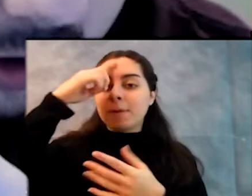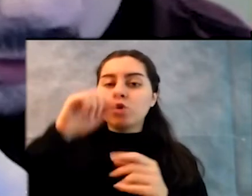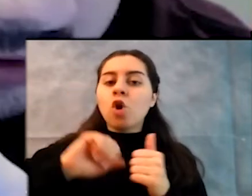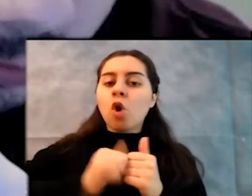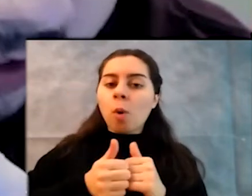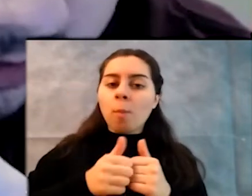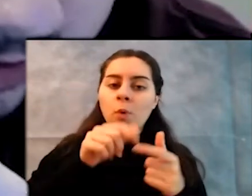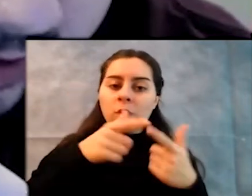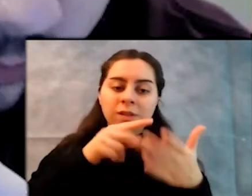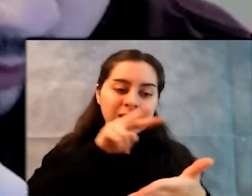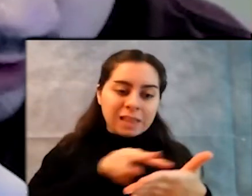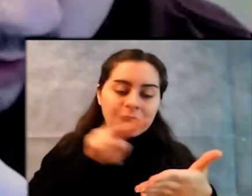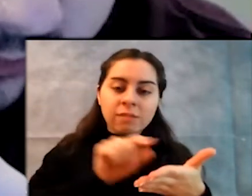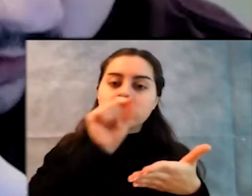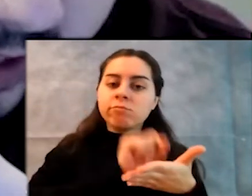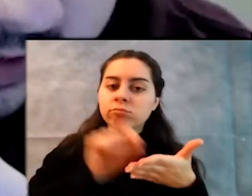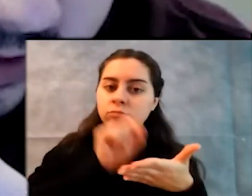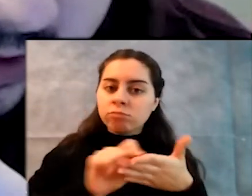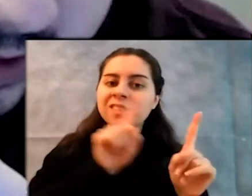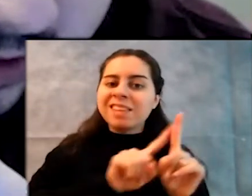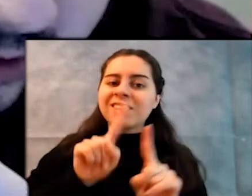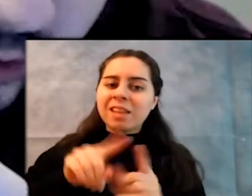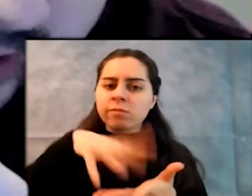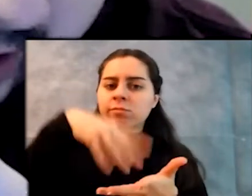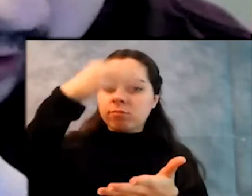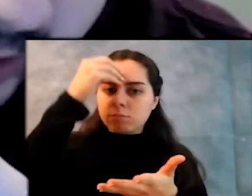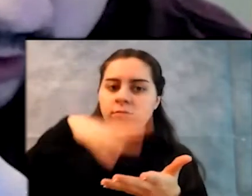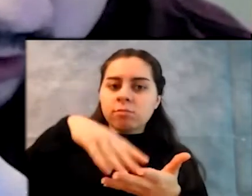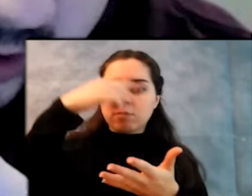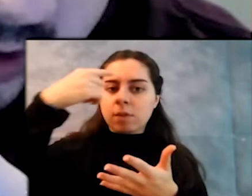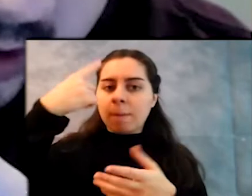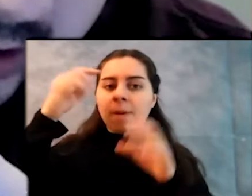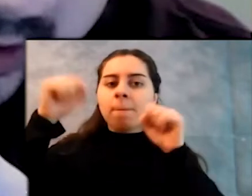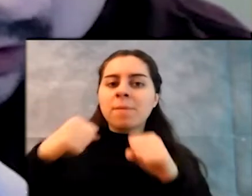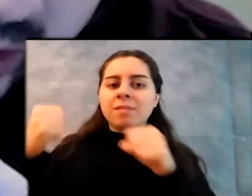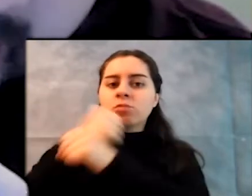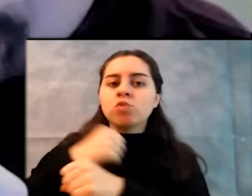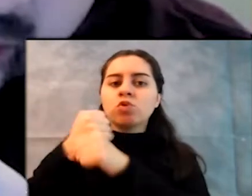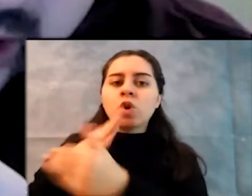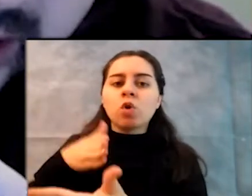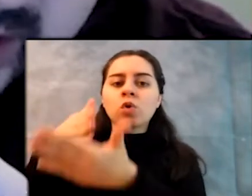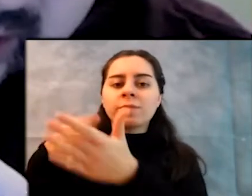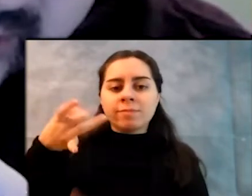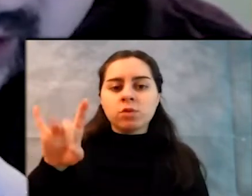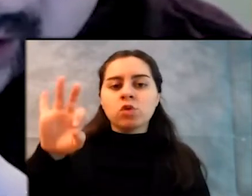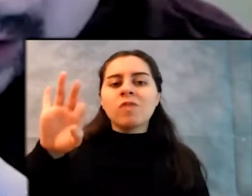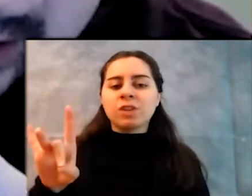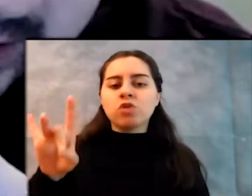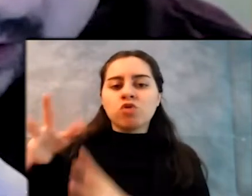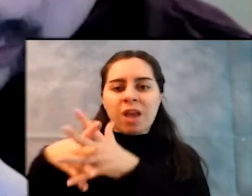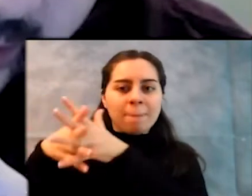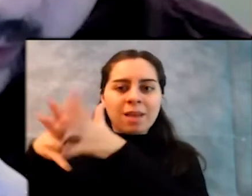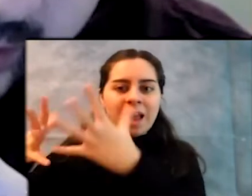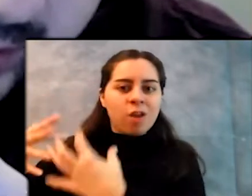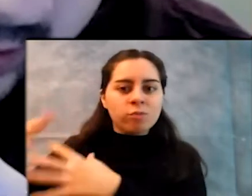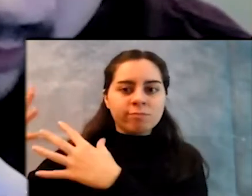the colonial polity that emerged out of the 1898 US occupation. They did so by asserting themselves as